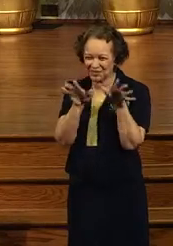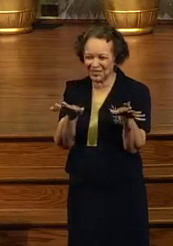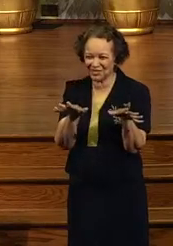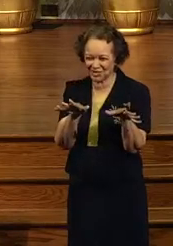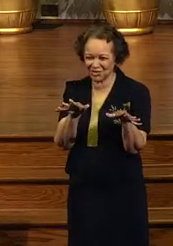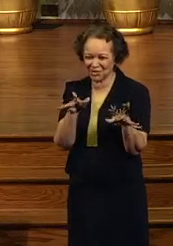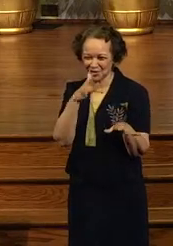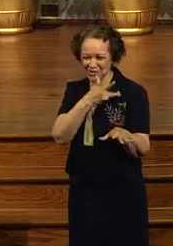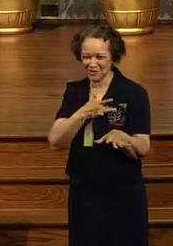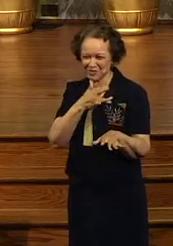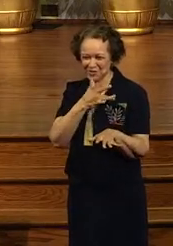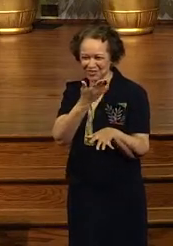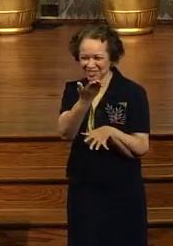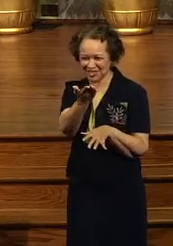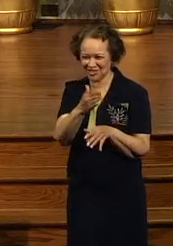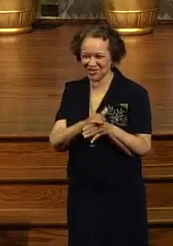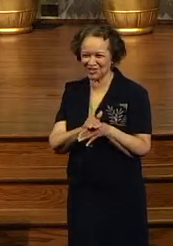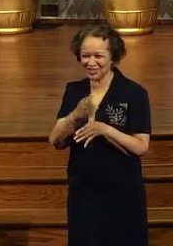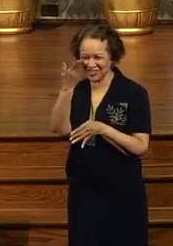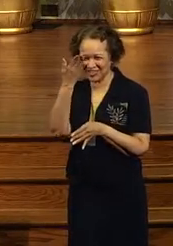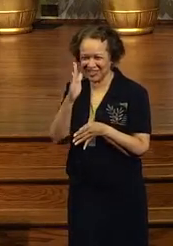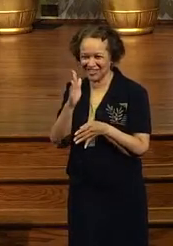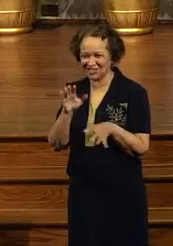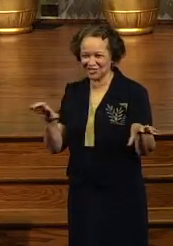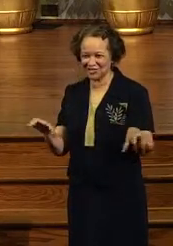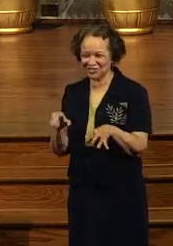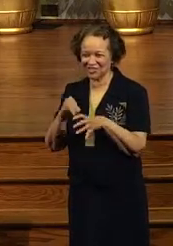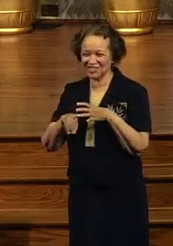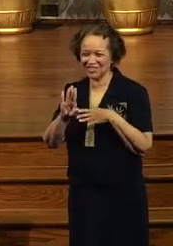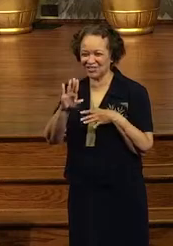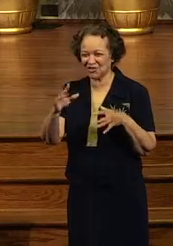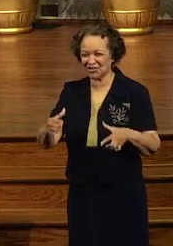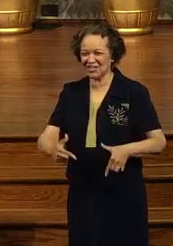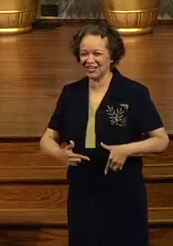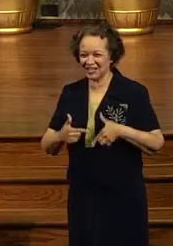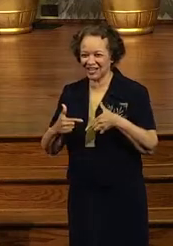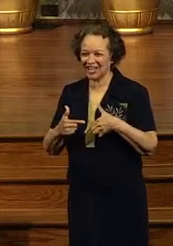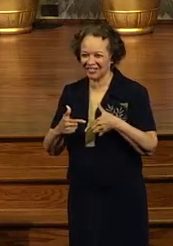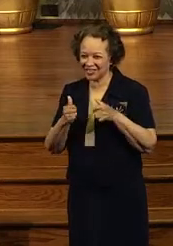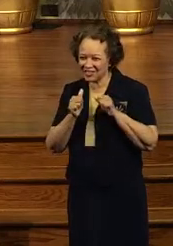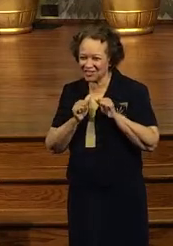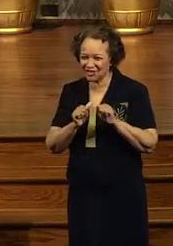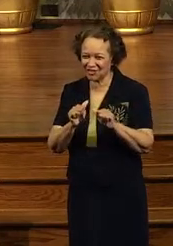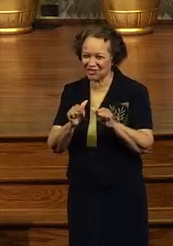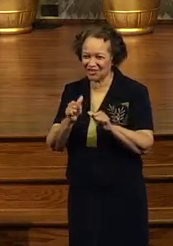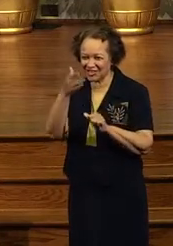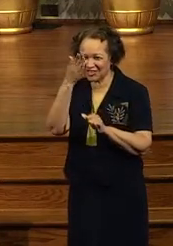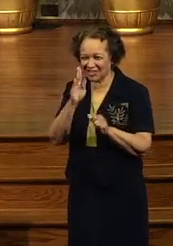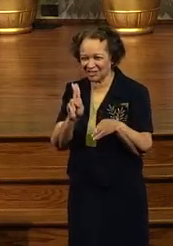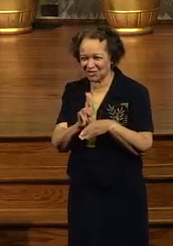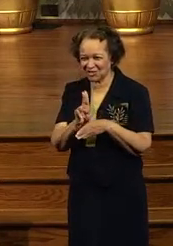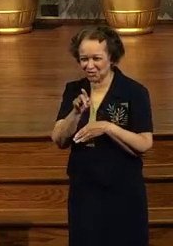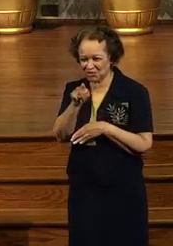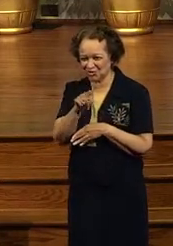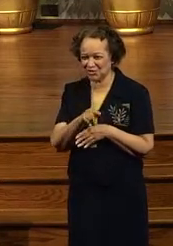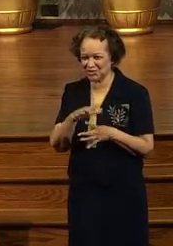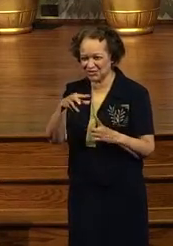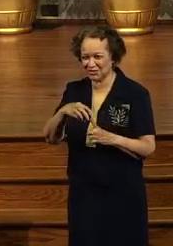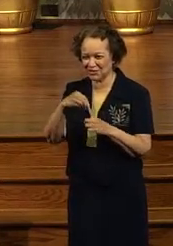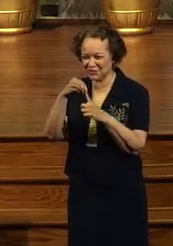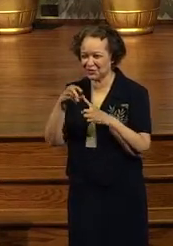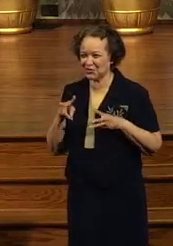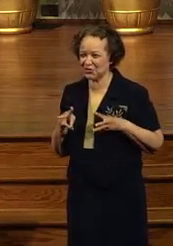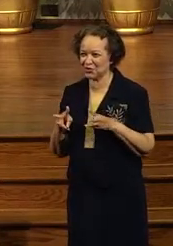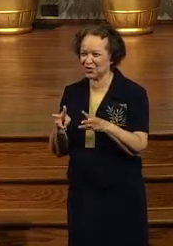you. We're proud of what God is doing in your life. Continue to allow God to use you in that way.